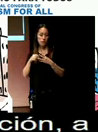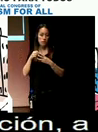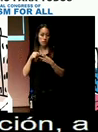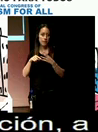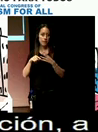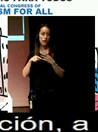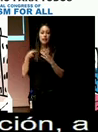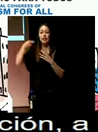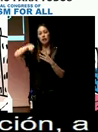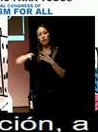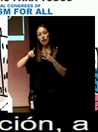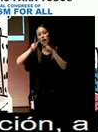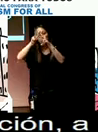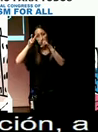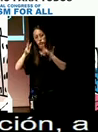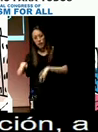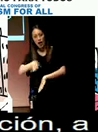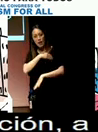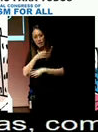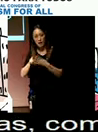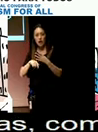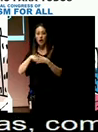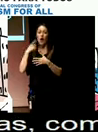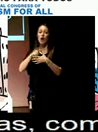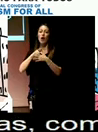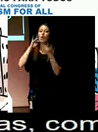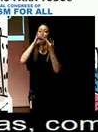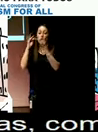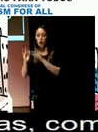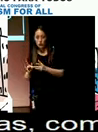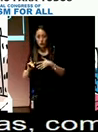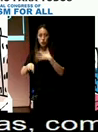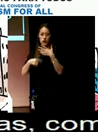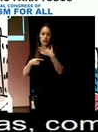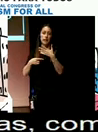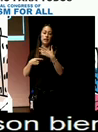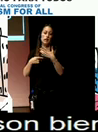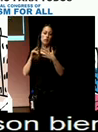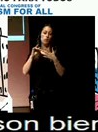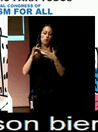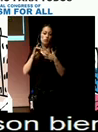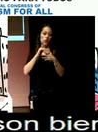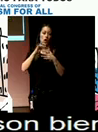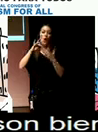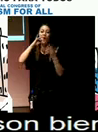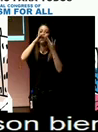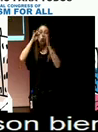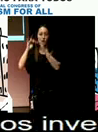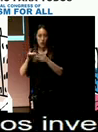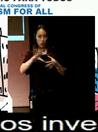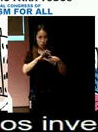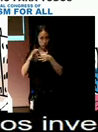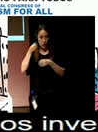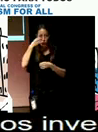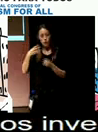this area. We have contacts in relation to good practices or professionals working in the